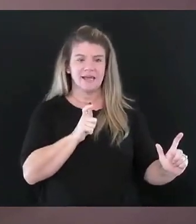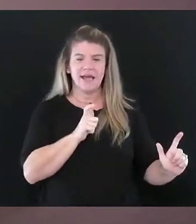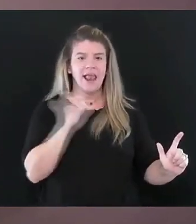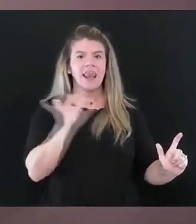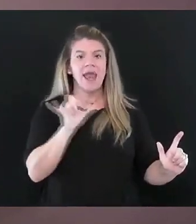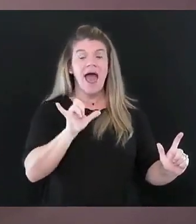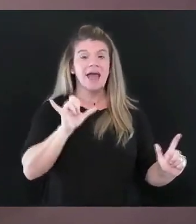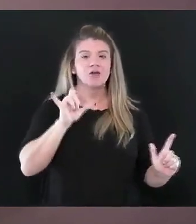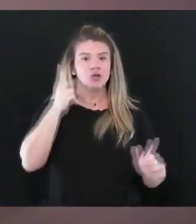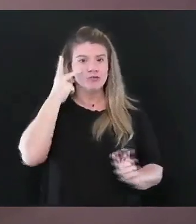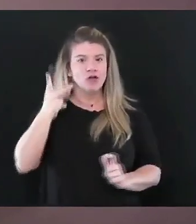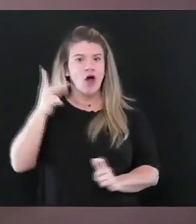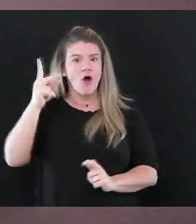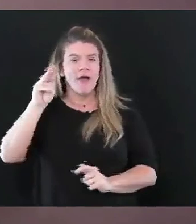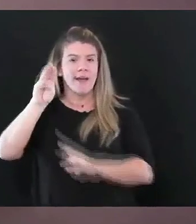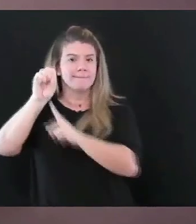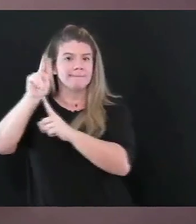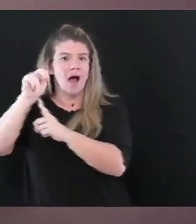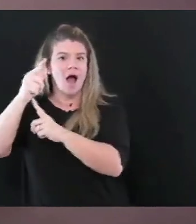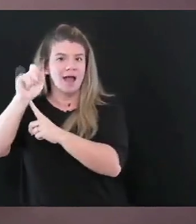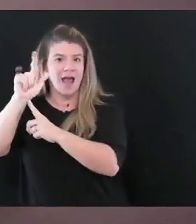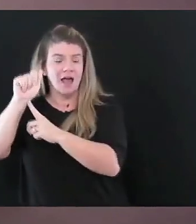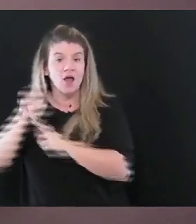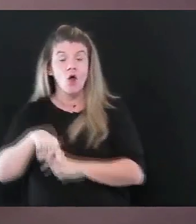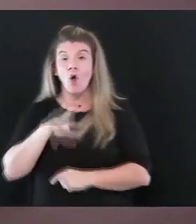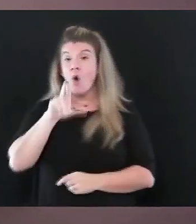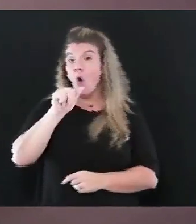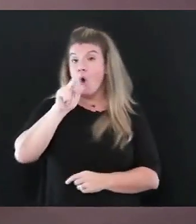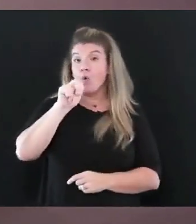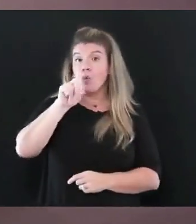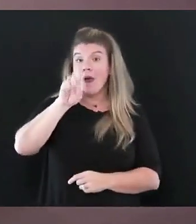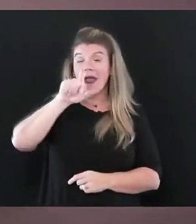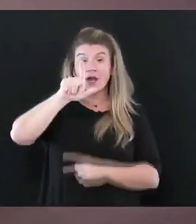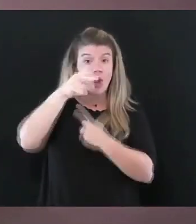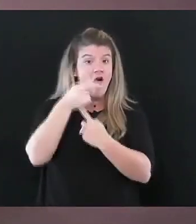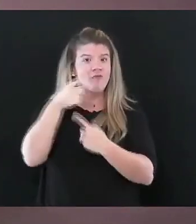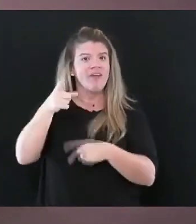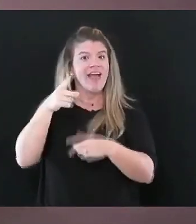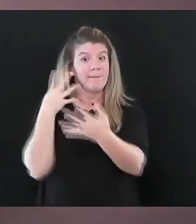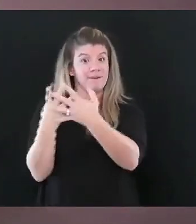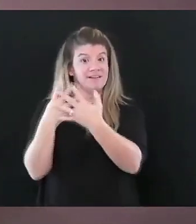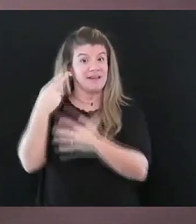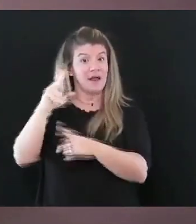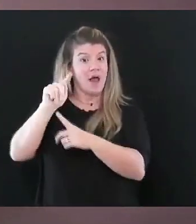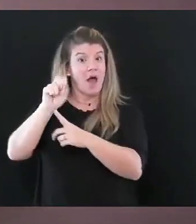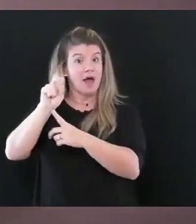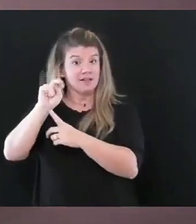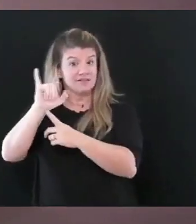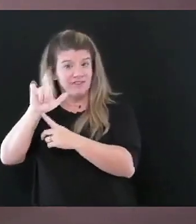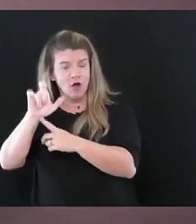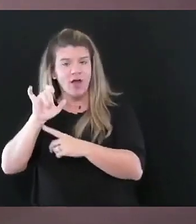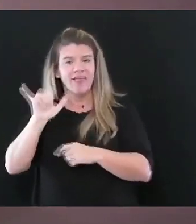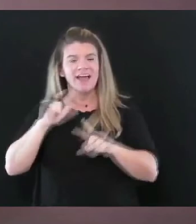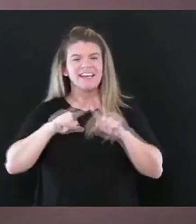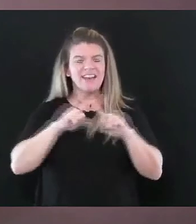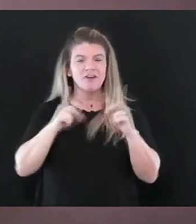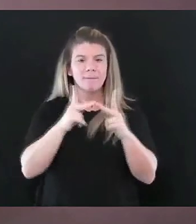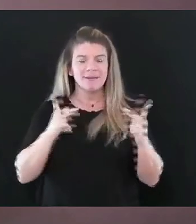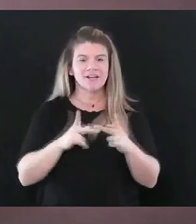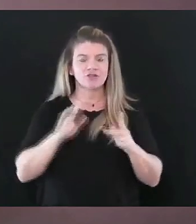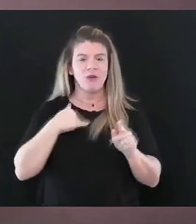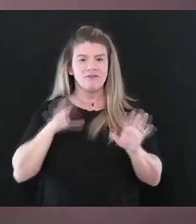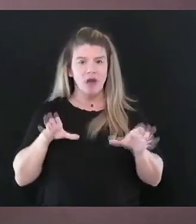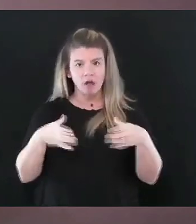Mon, or we've seen, say, in Randolph County with Huttonsville, or other places in congregate settings where we've seen a lot